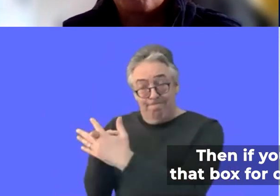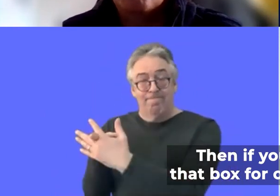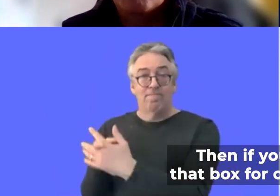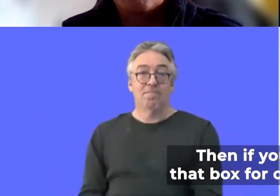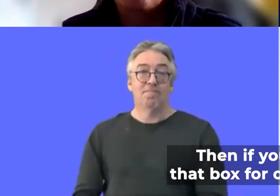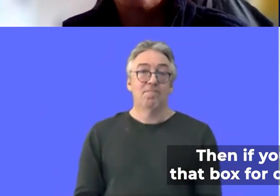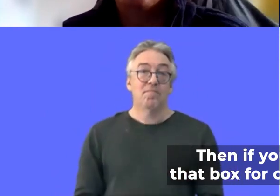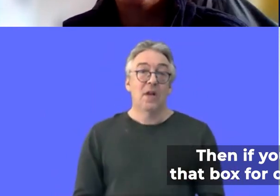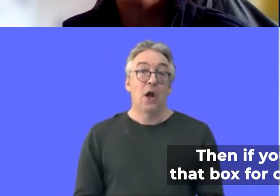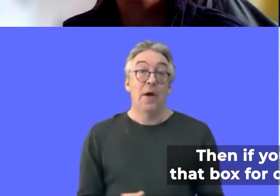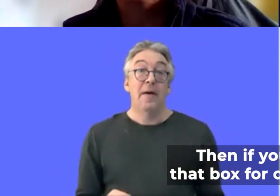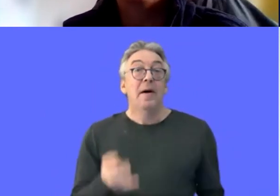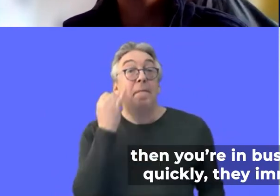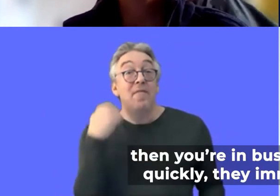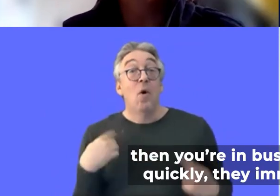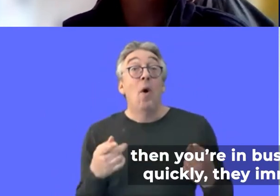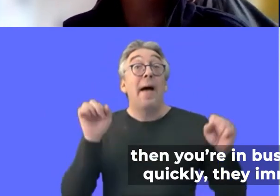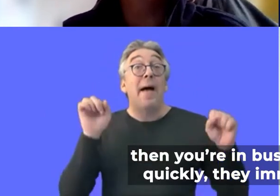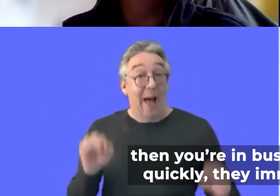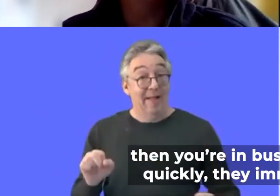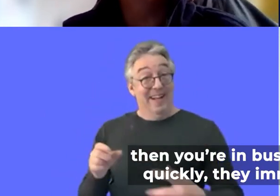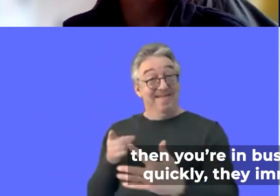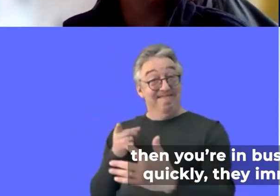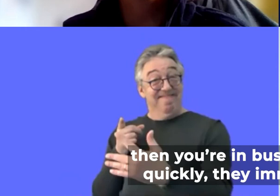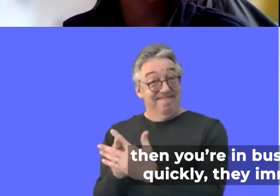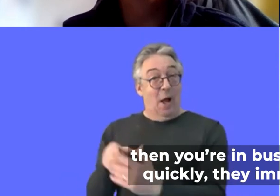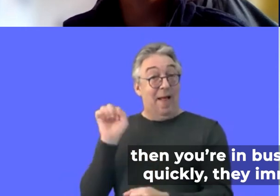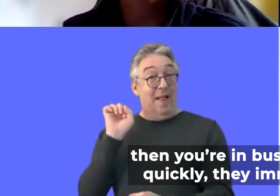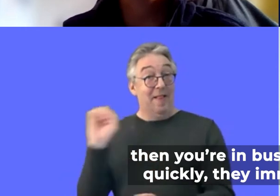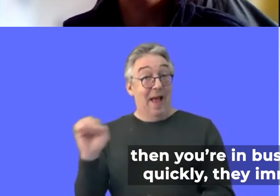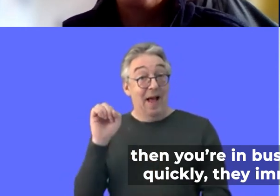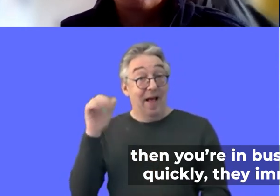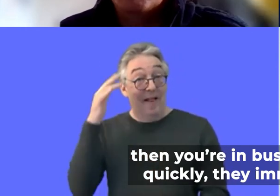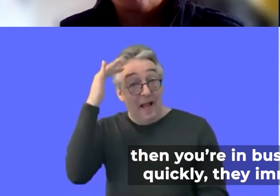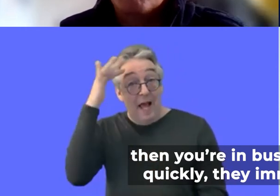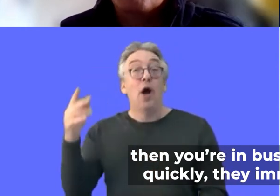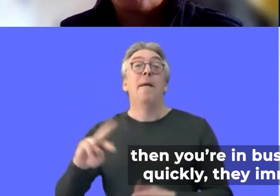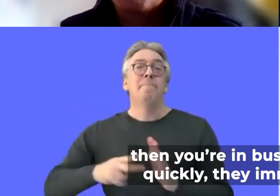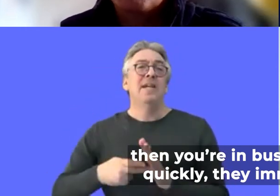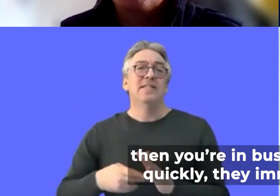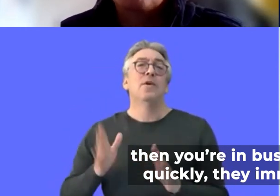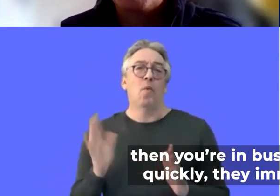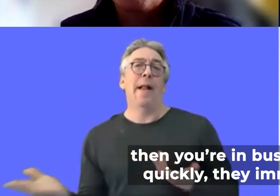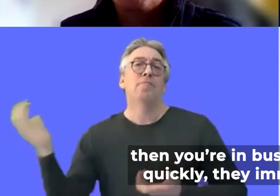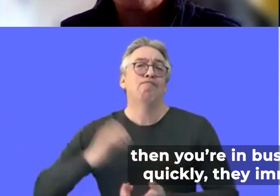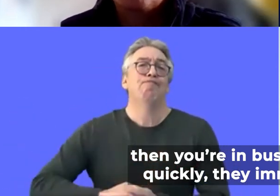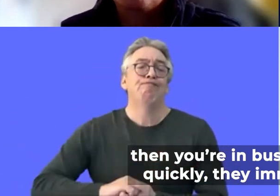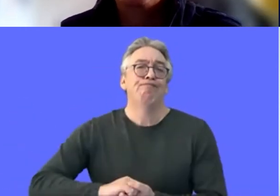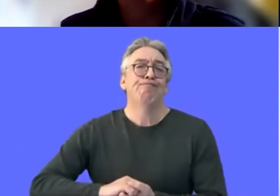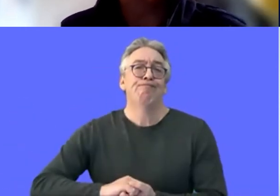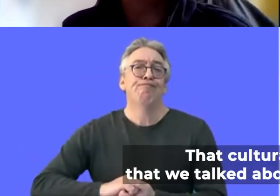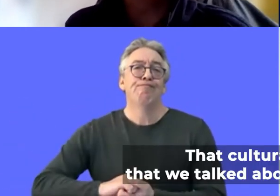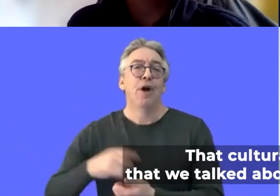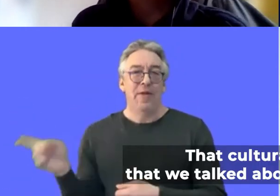box for organizations, then you're in business, really, because they immediately get